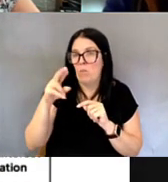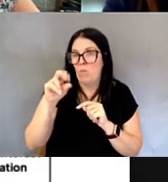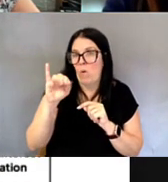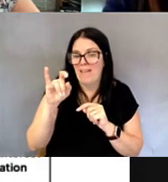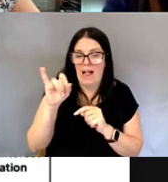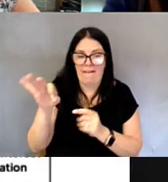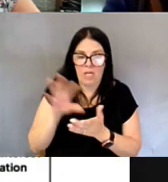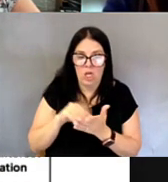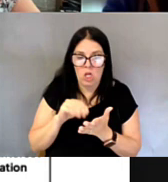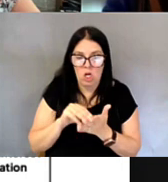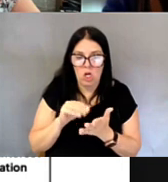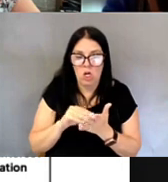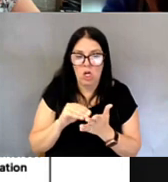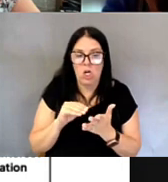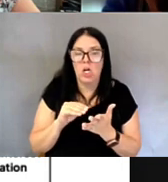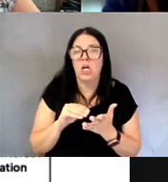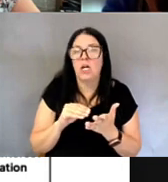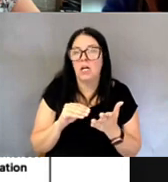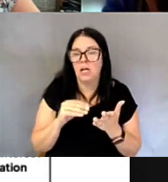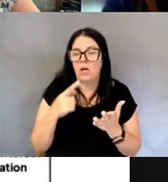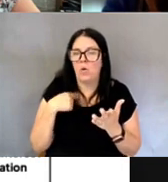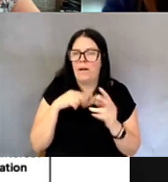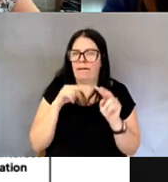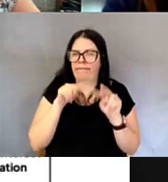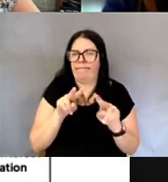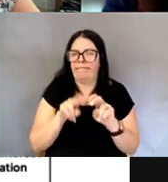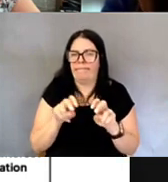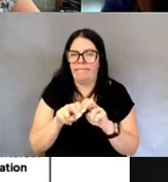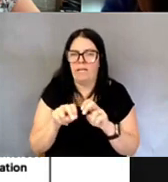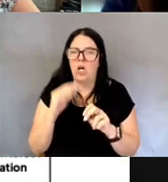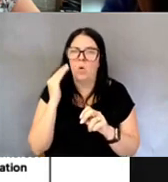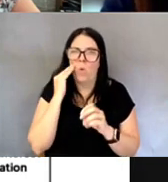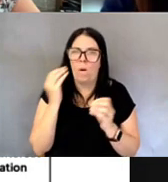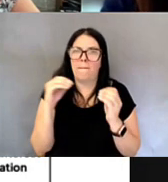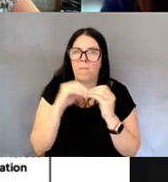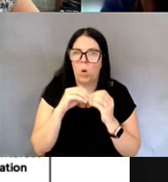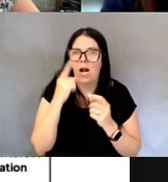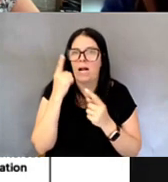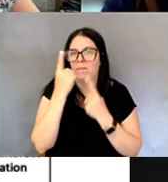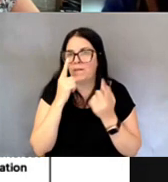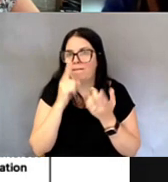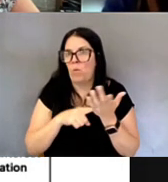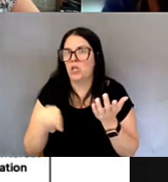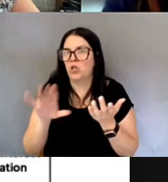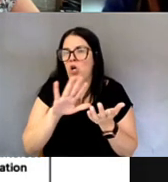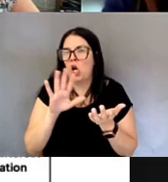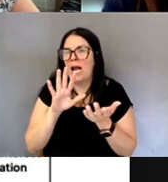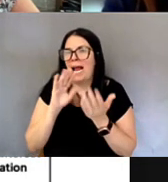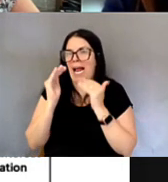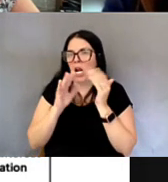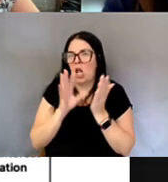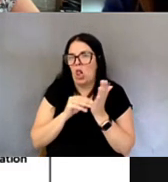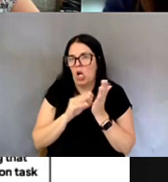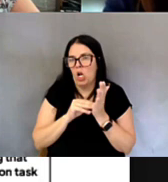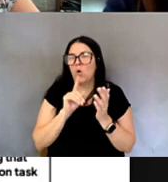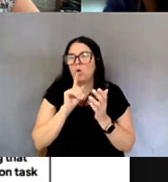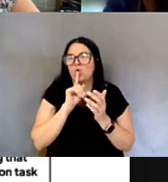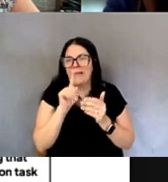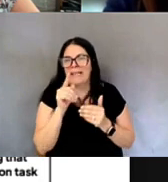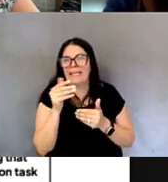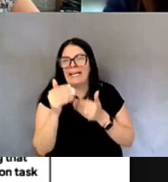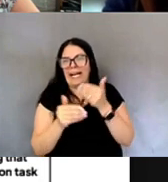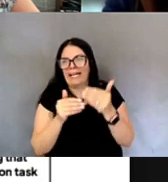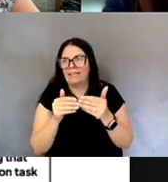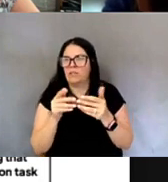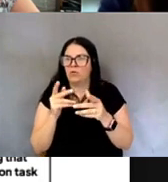learners. And we reflect on knowing more and observing more about who your adult learners are, and really heading things off at